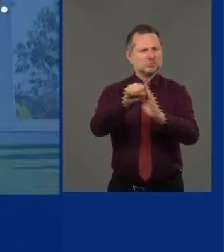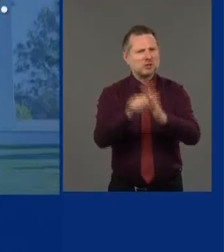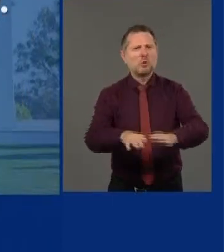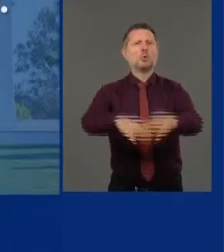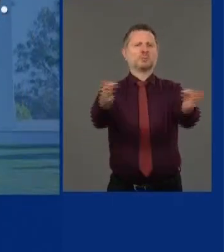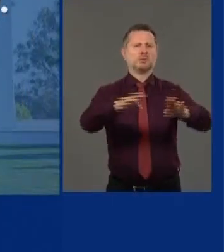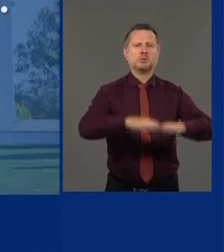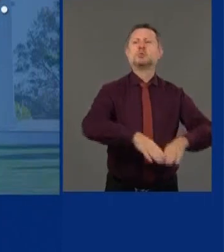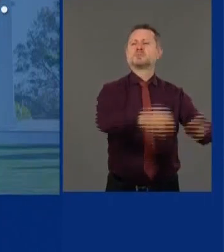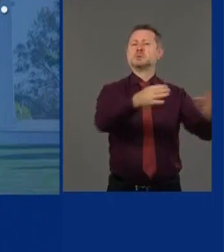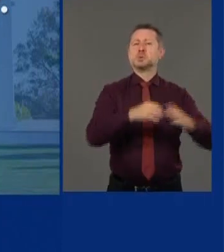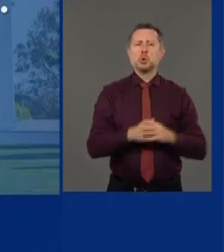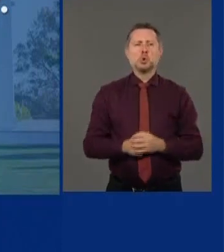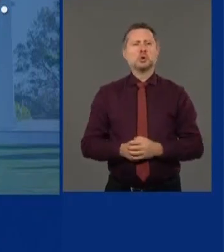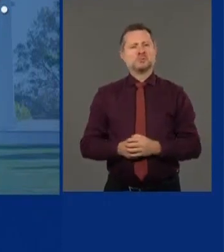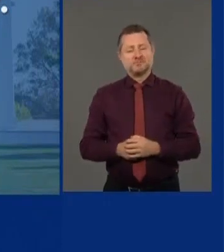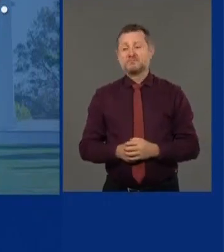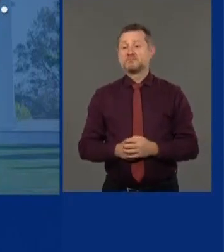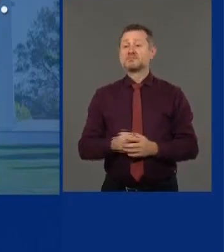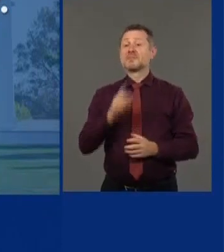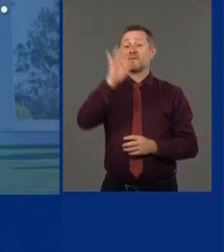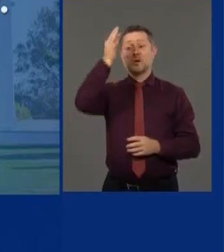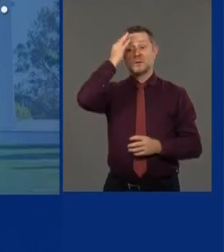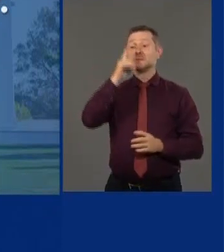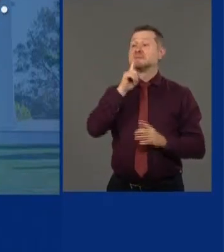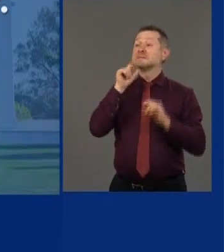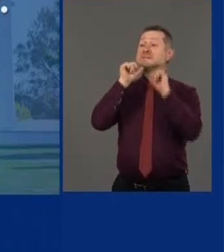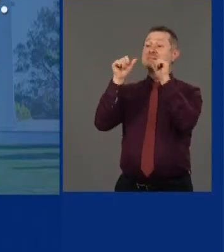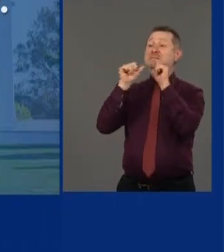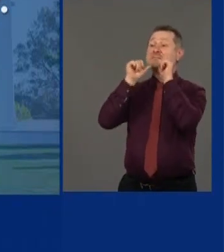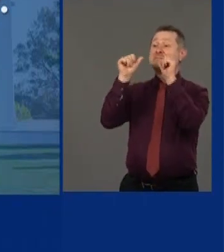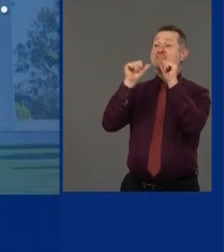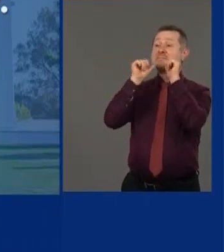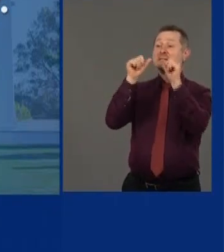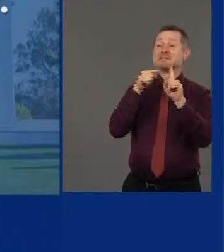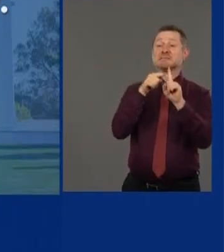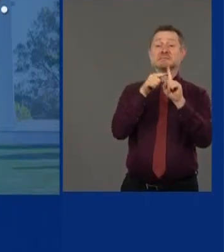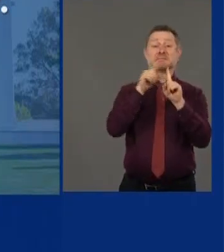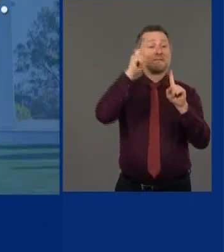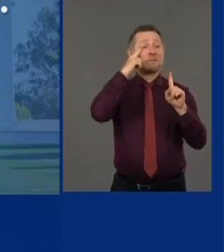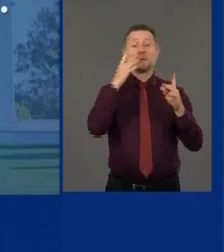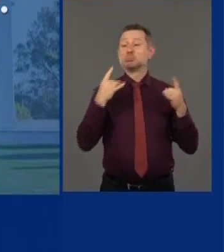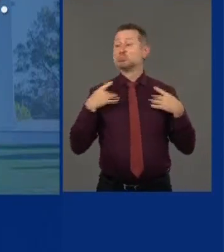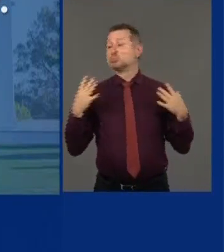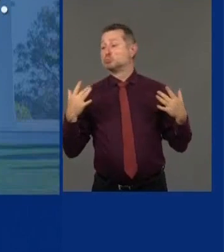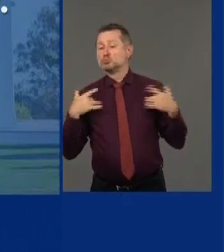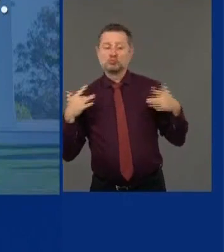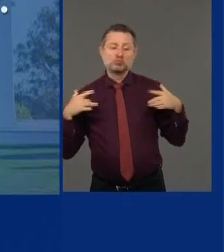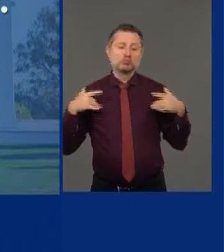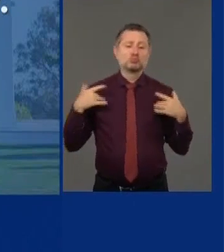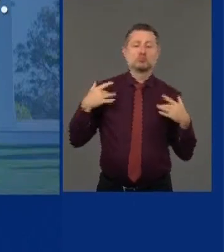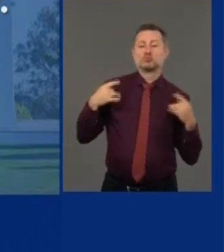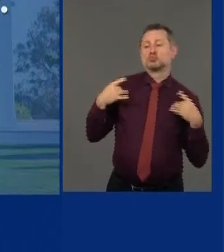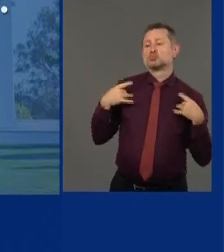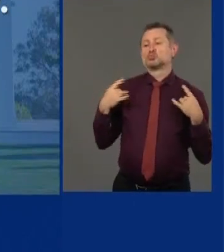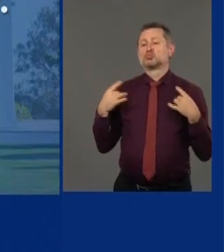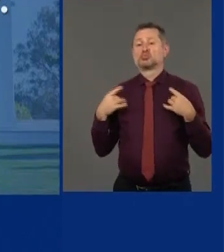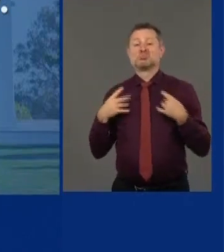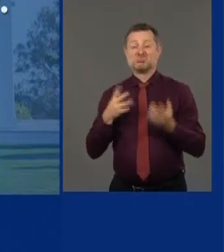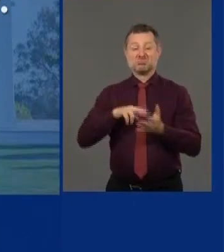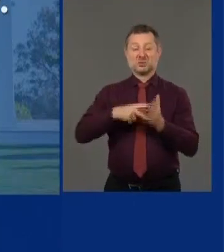The denial by the federal government of the severity of this virus was followed by